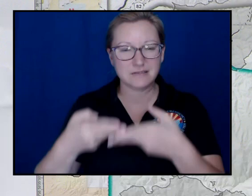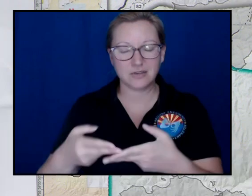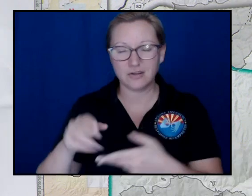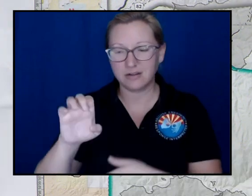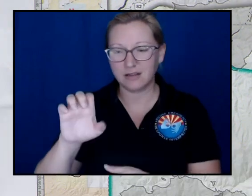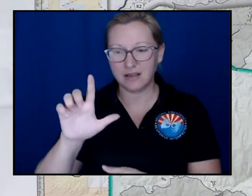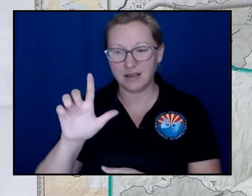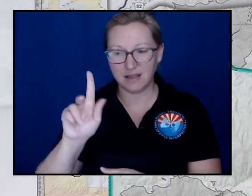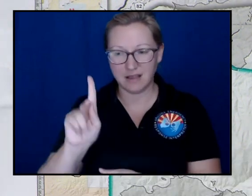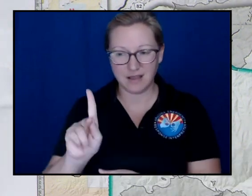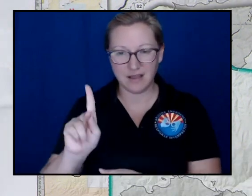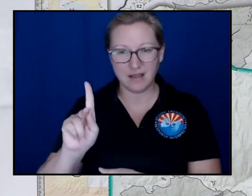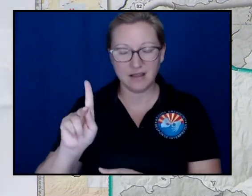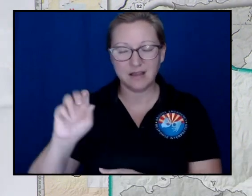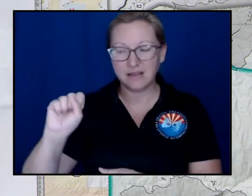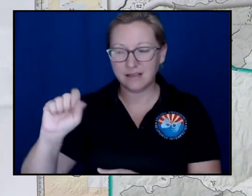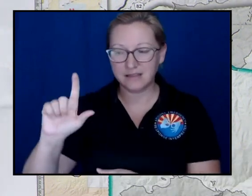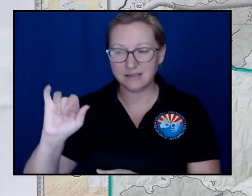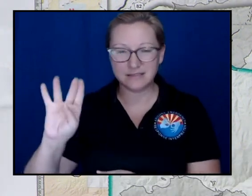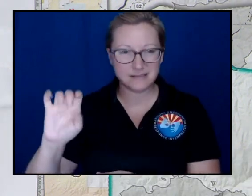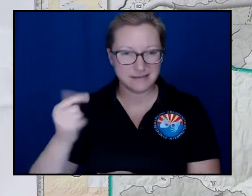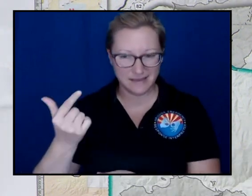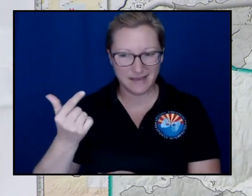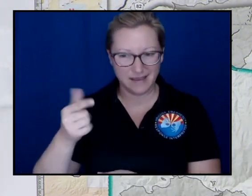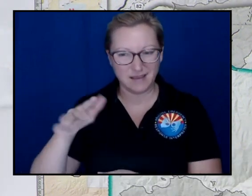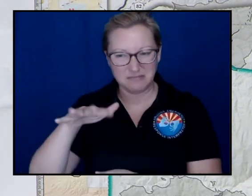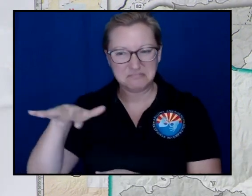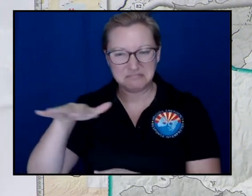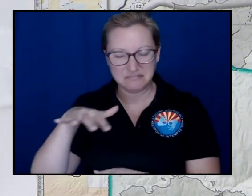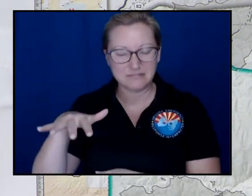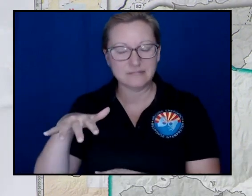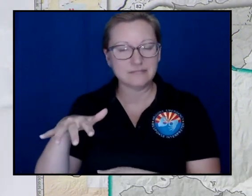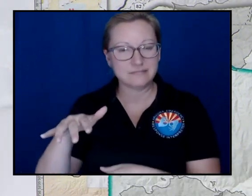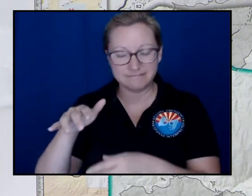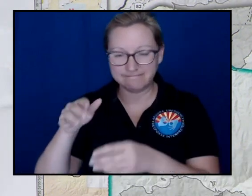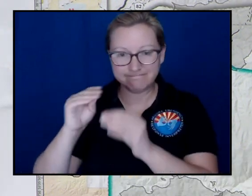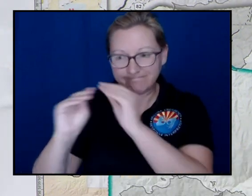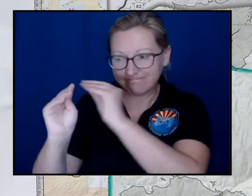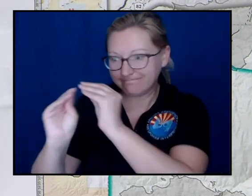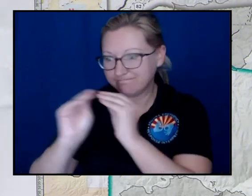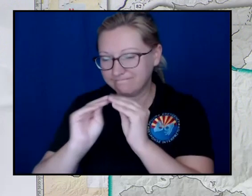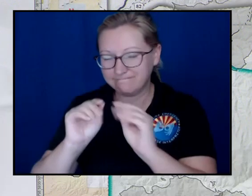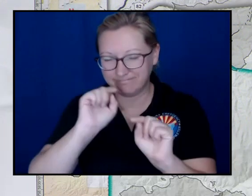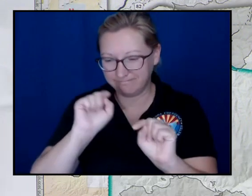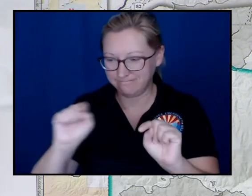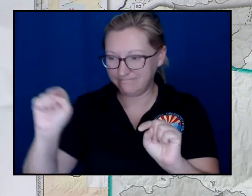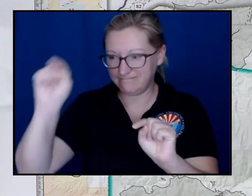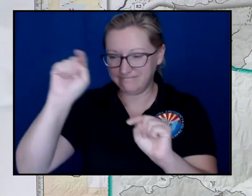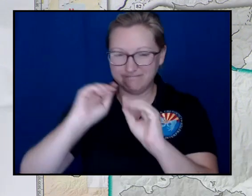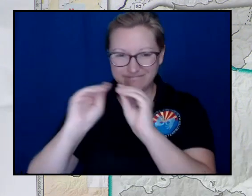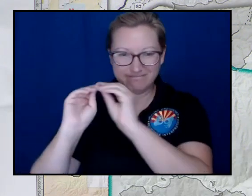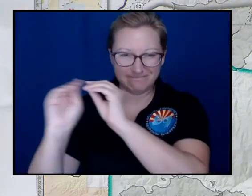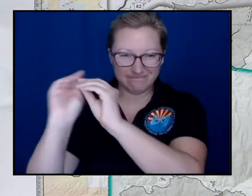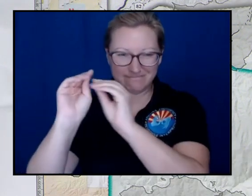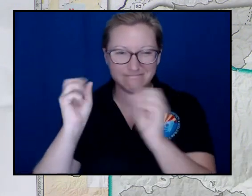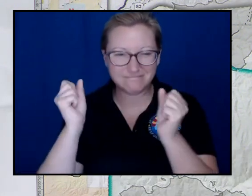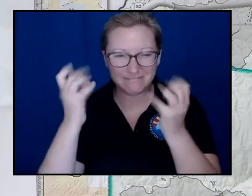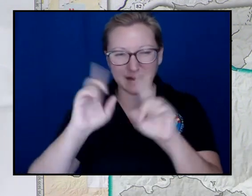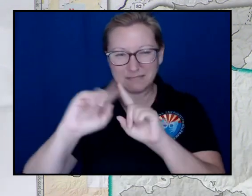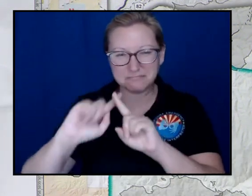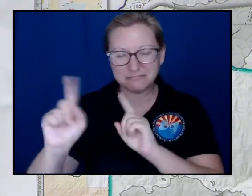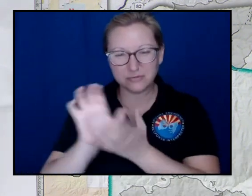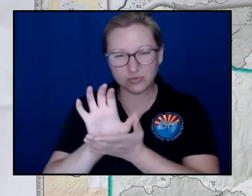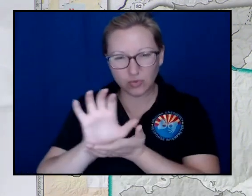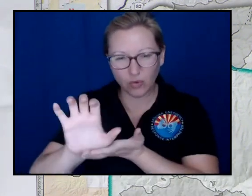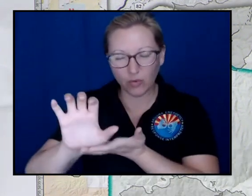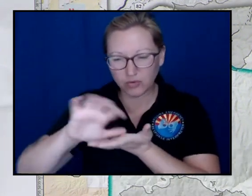working some equipment in there as well, trying to button up all those or repair all those dozer lines as well. They've also been